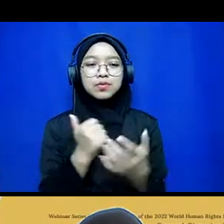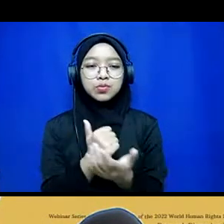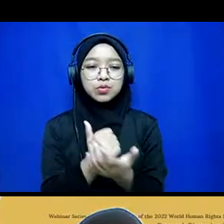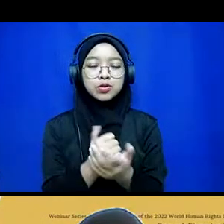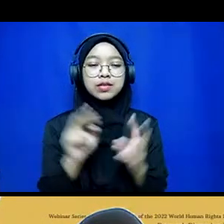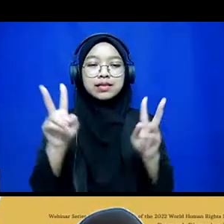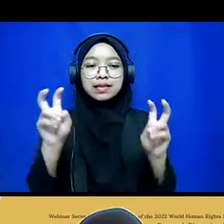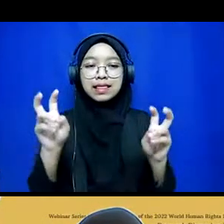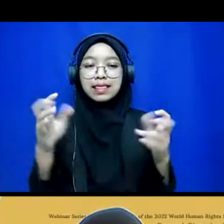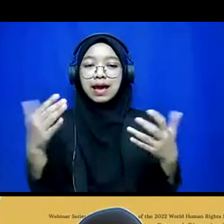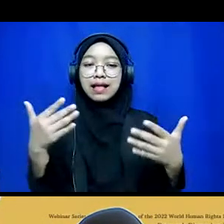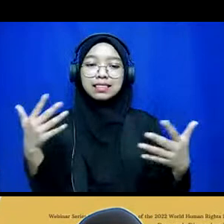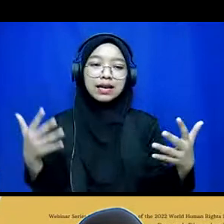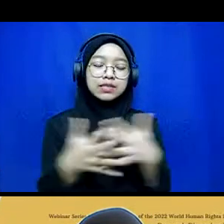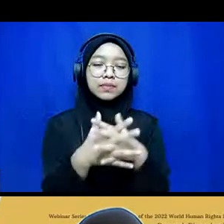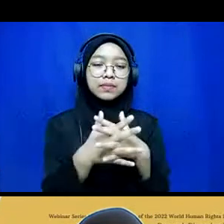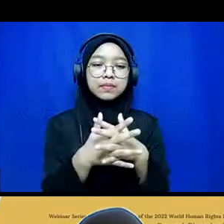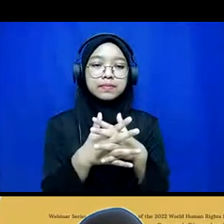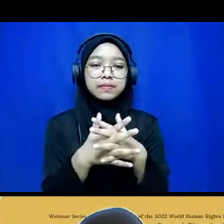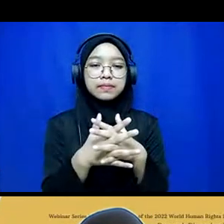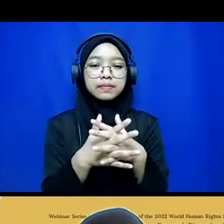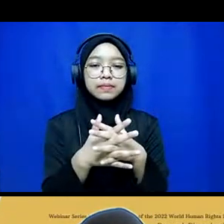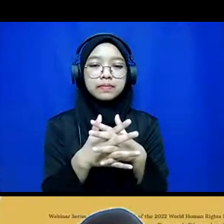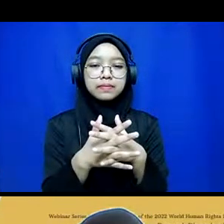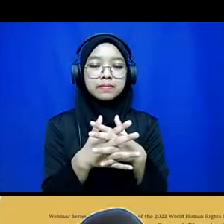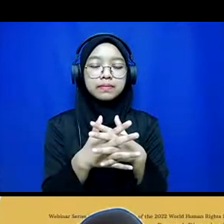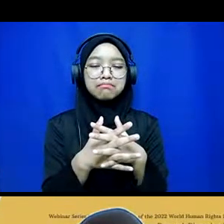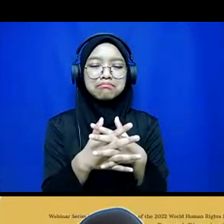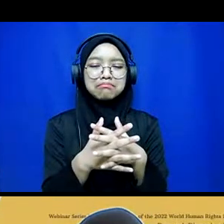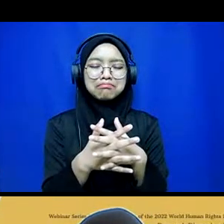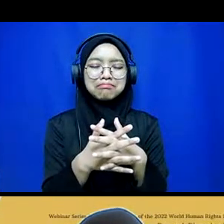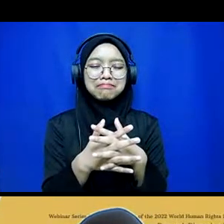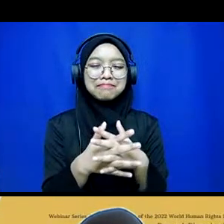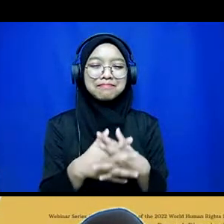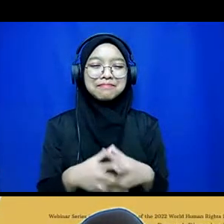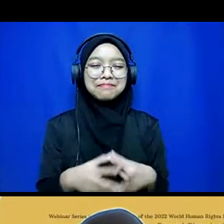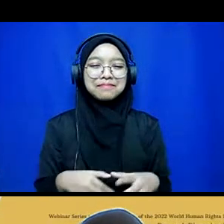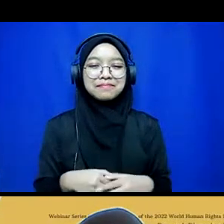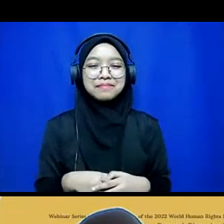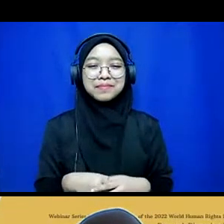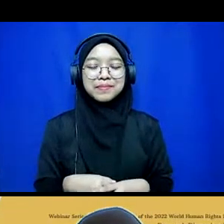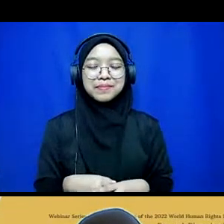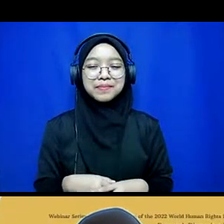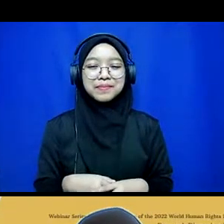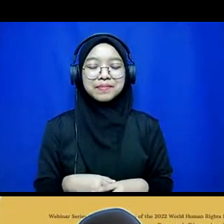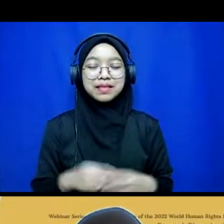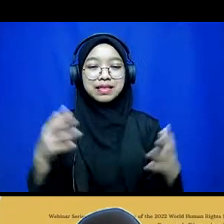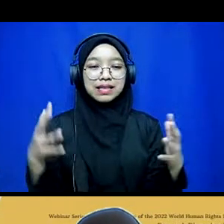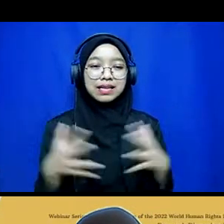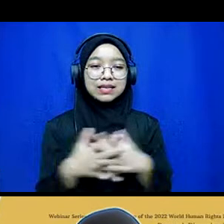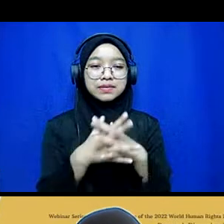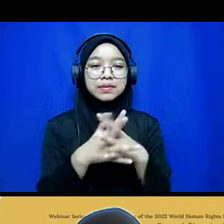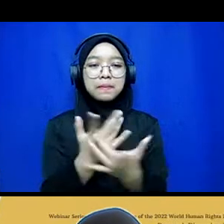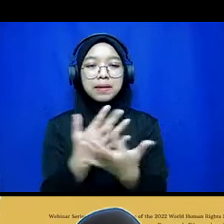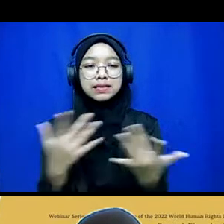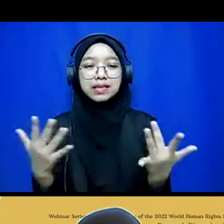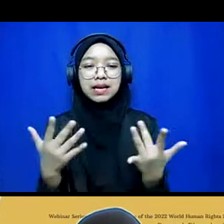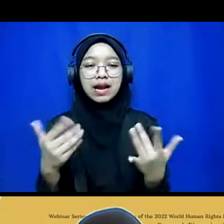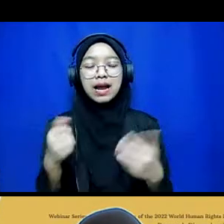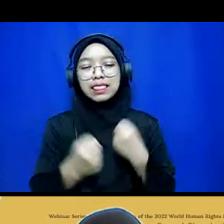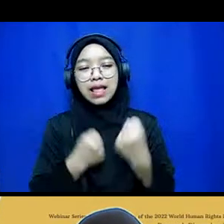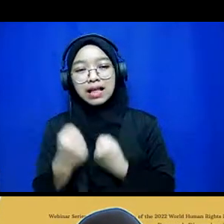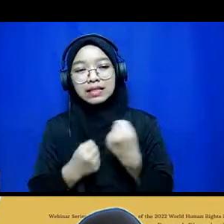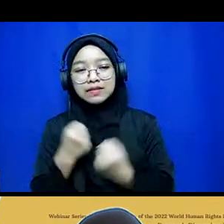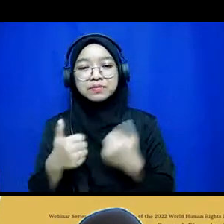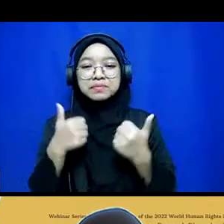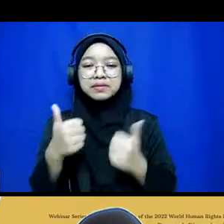transparency, where there is an active civil society that can engage on the issues, but perhaps also